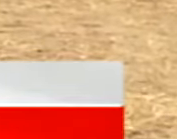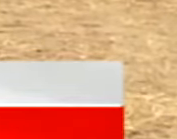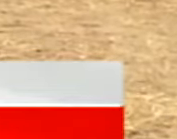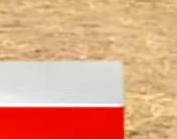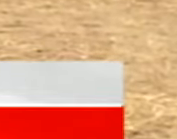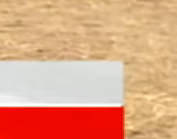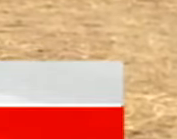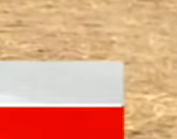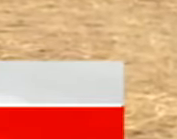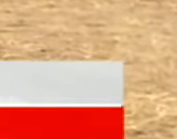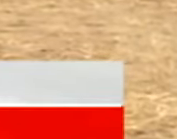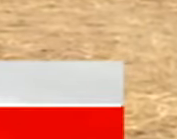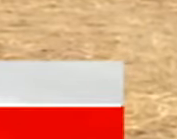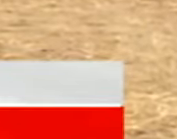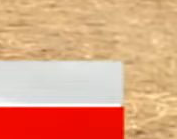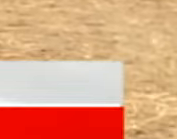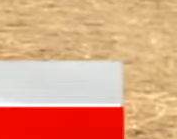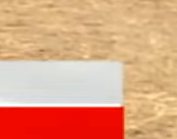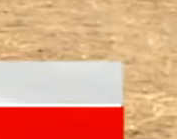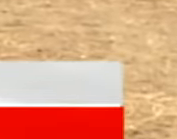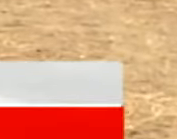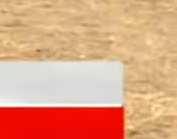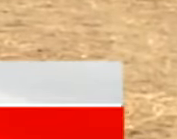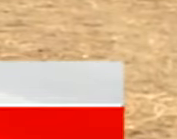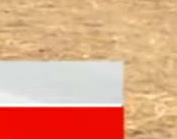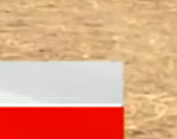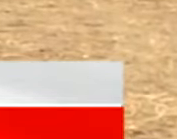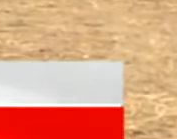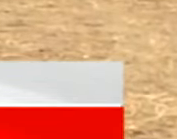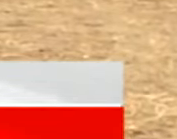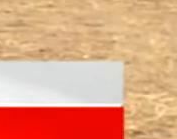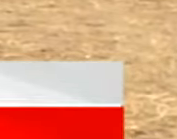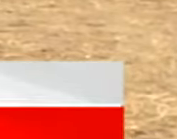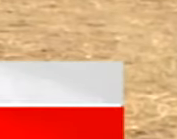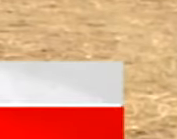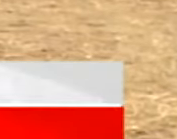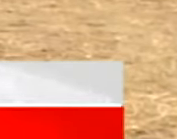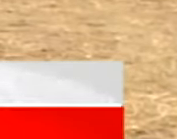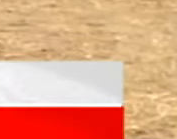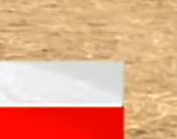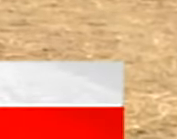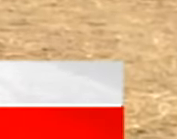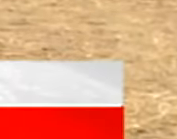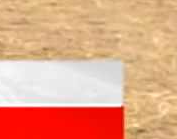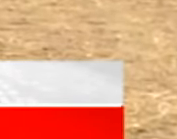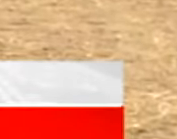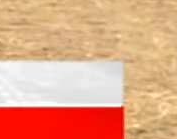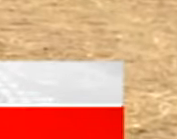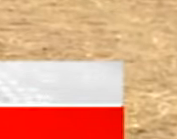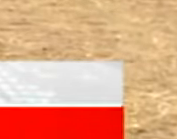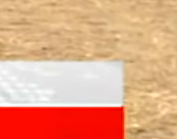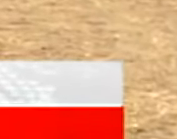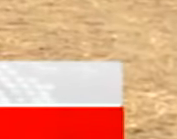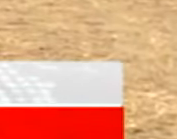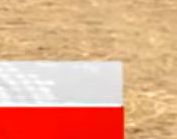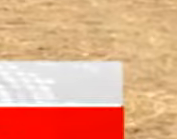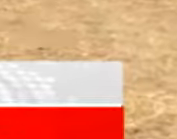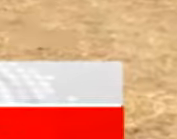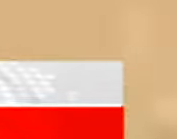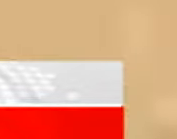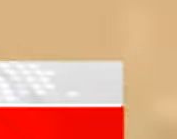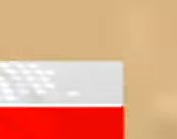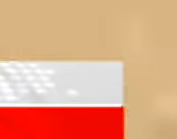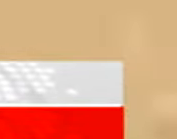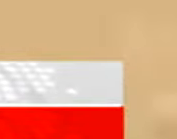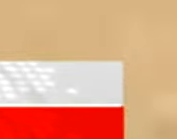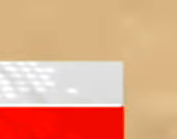President arrived around 10 a.m. Right now, he's being taken round to just see how far the